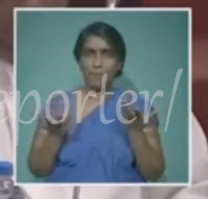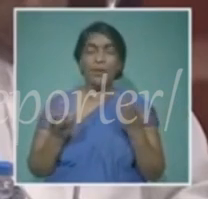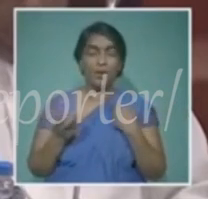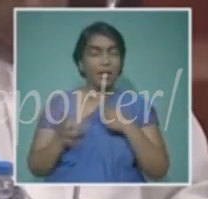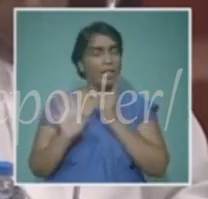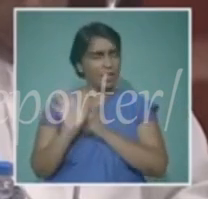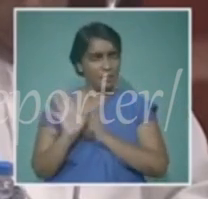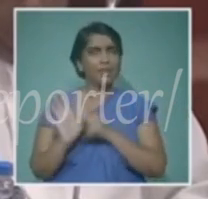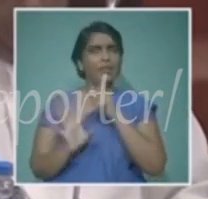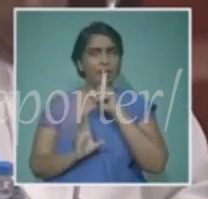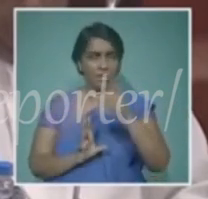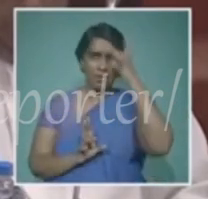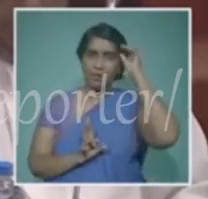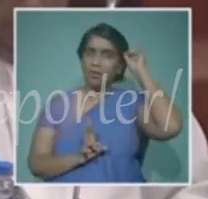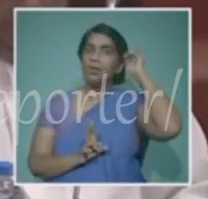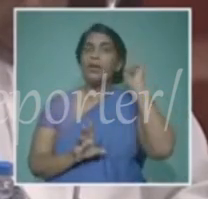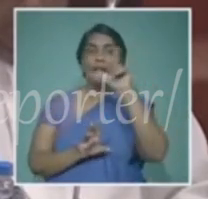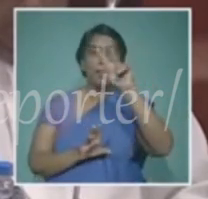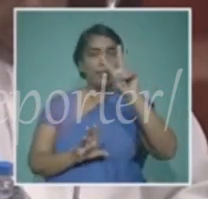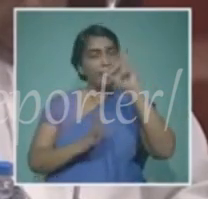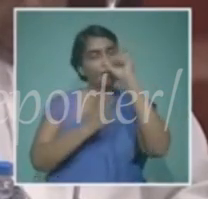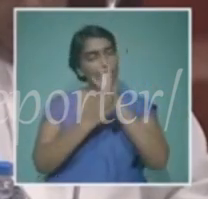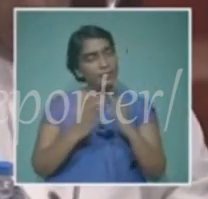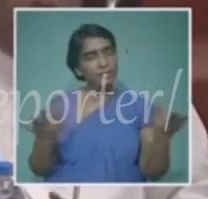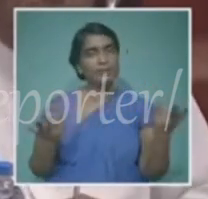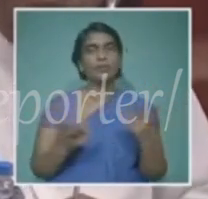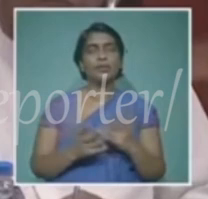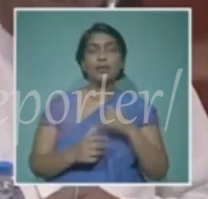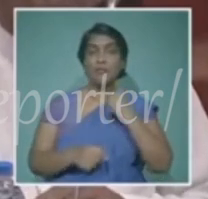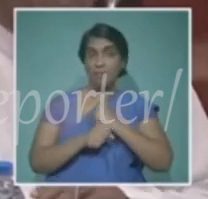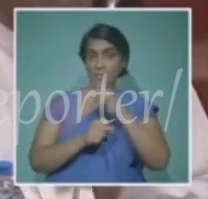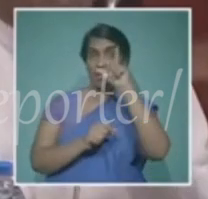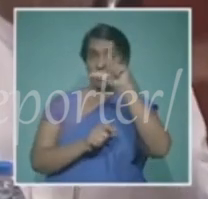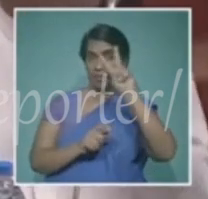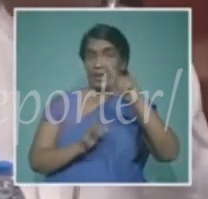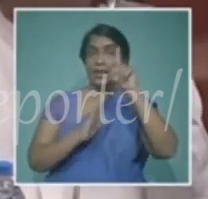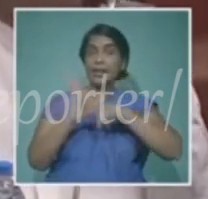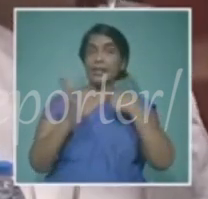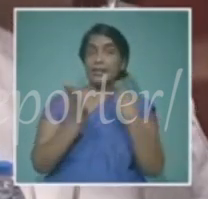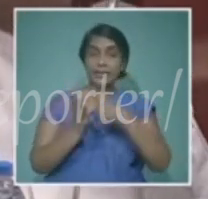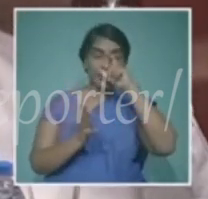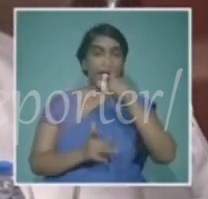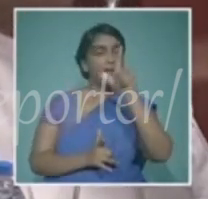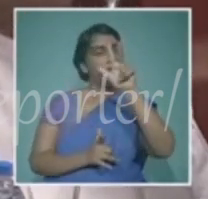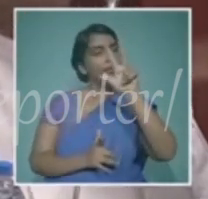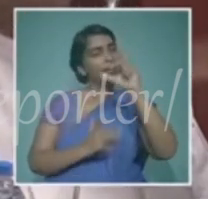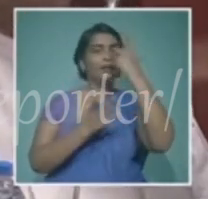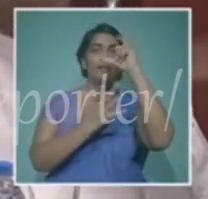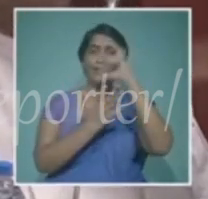obuthumana hemadaama kiwwa ape 72 vivasthawa gattat janraja vivasthawa gattat JR Jayawardena mahathayage 78 vivasthawa